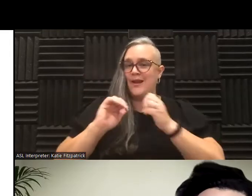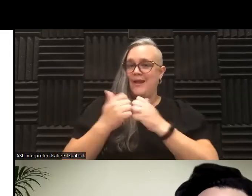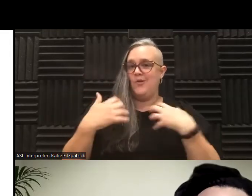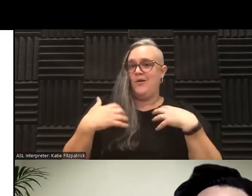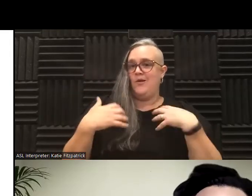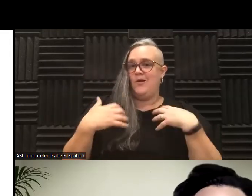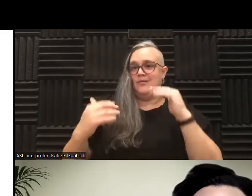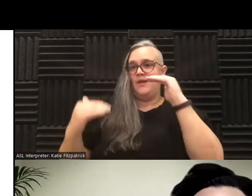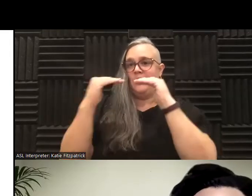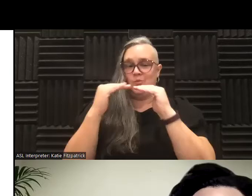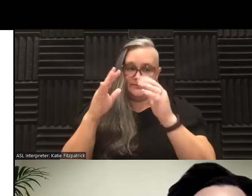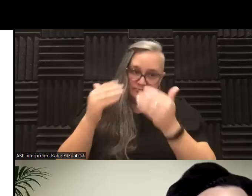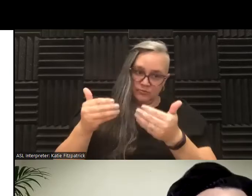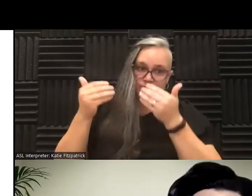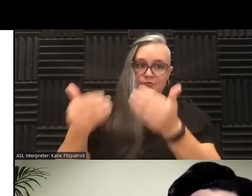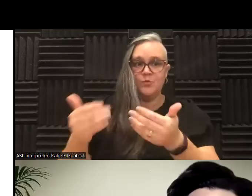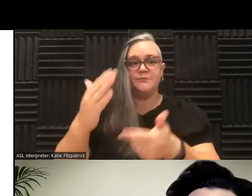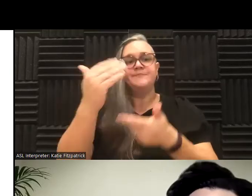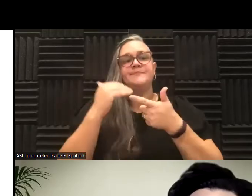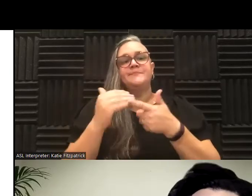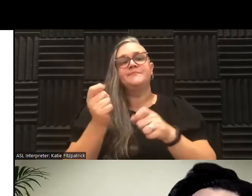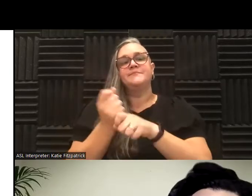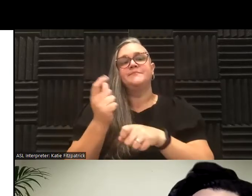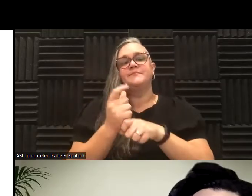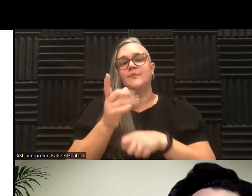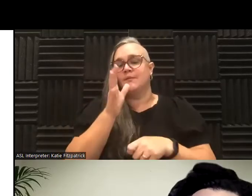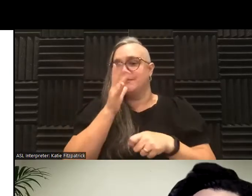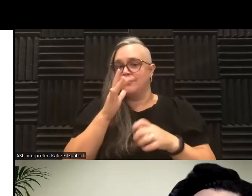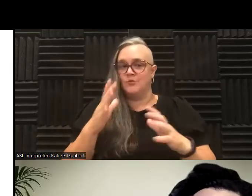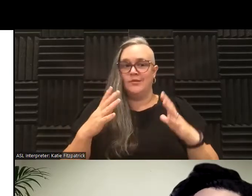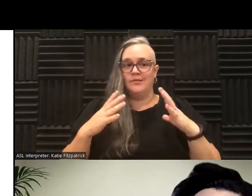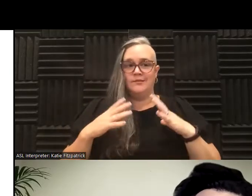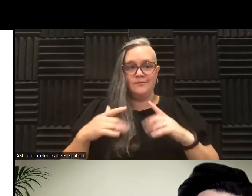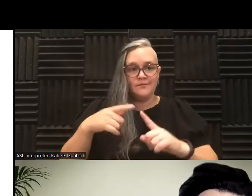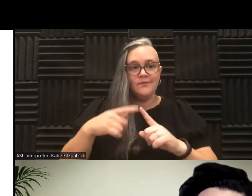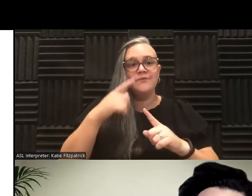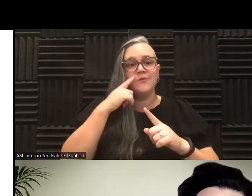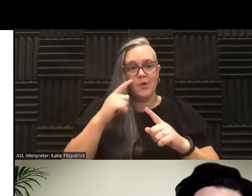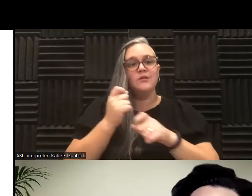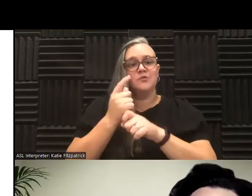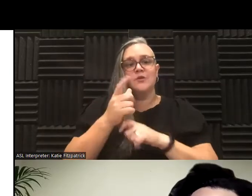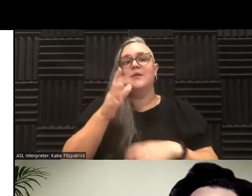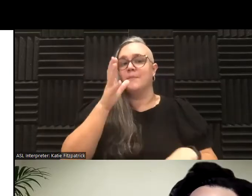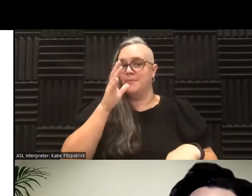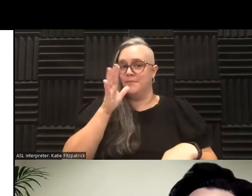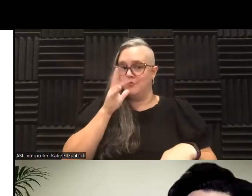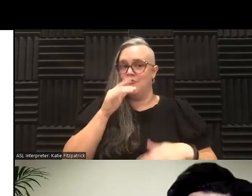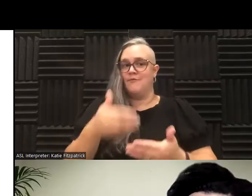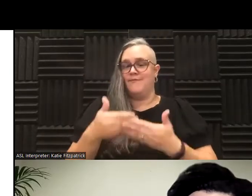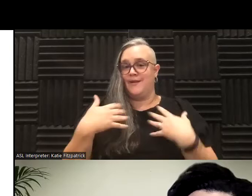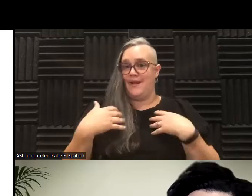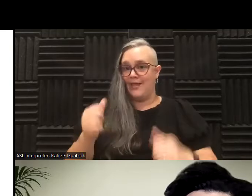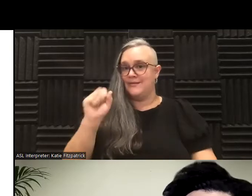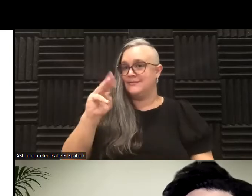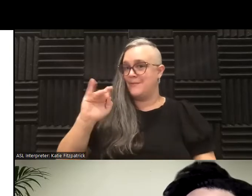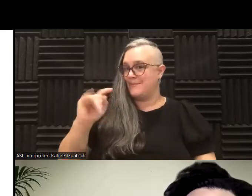Annually, the plan has space for the Maternal Infant Health Summit that is occurring this week